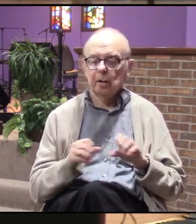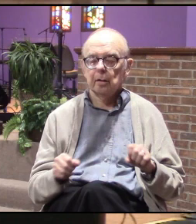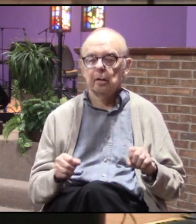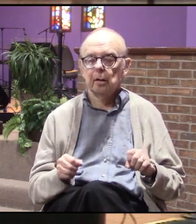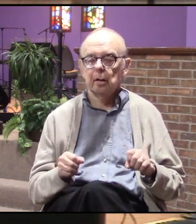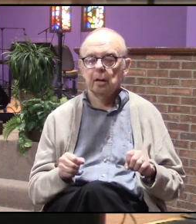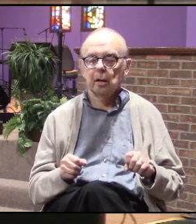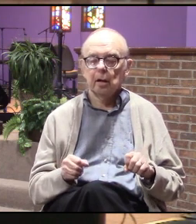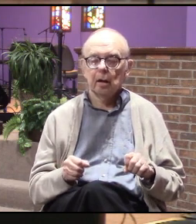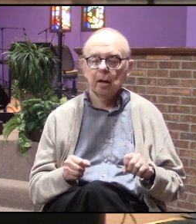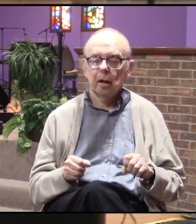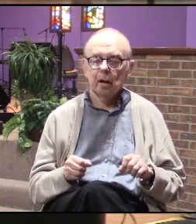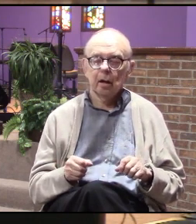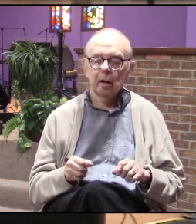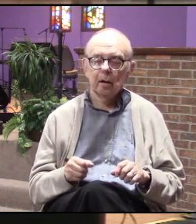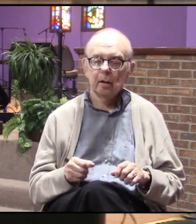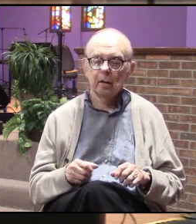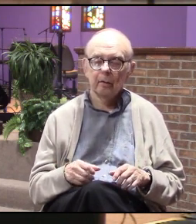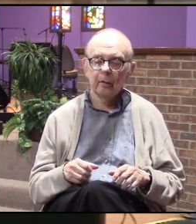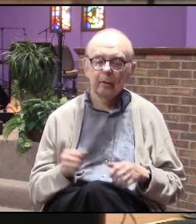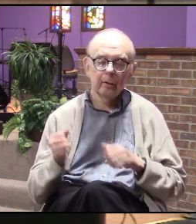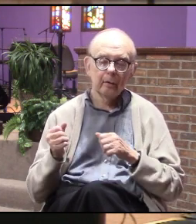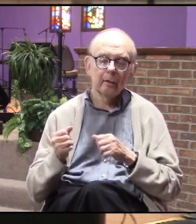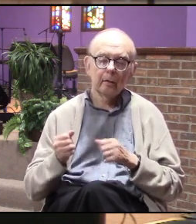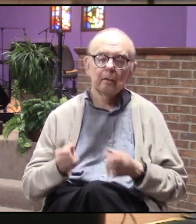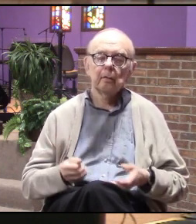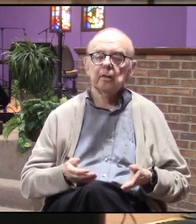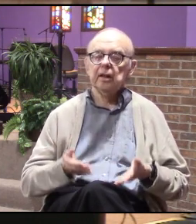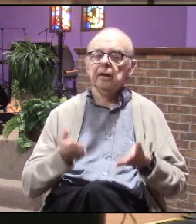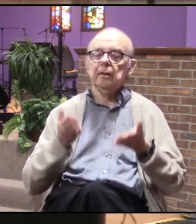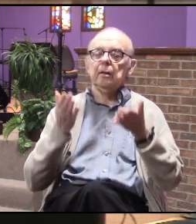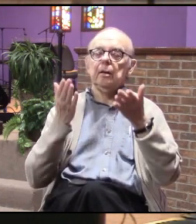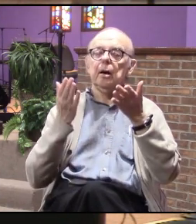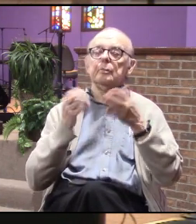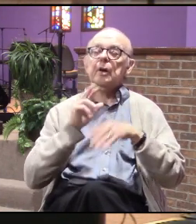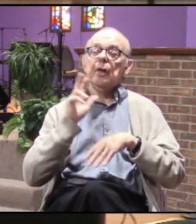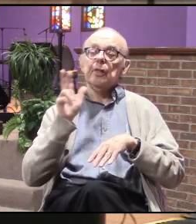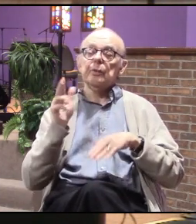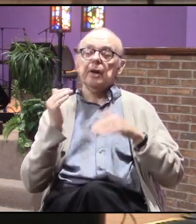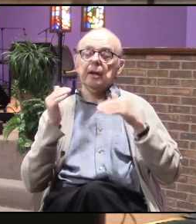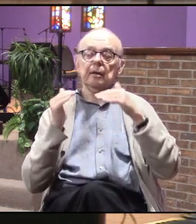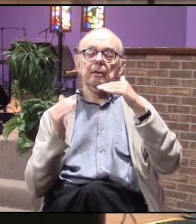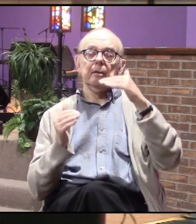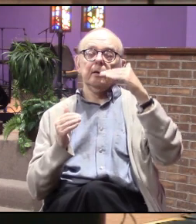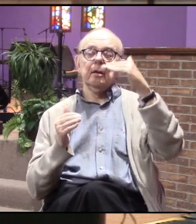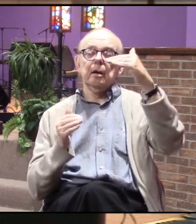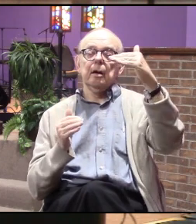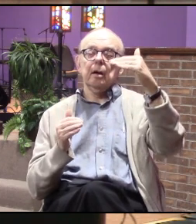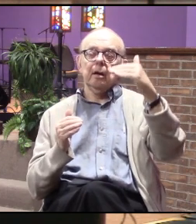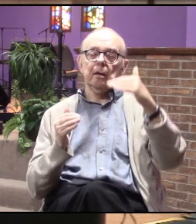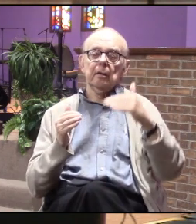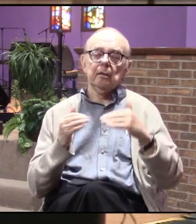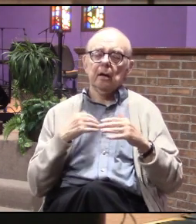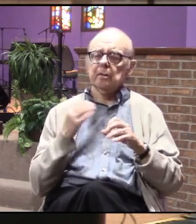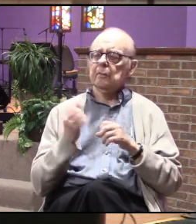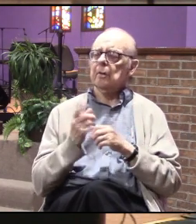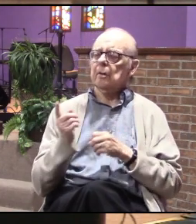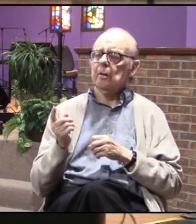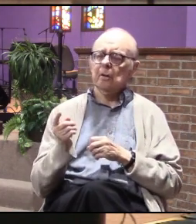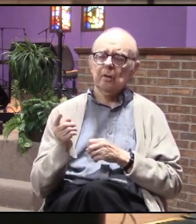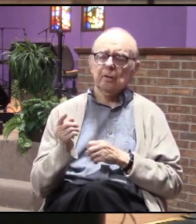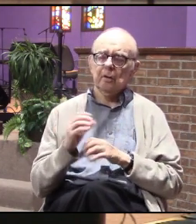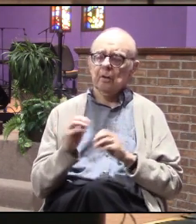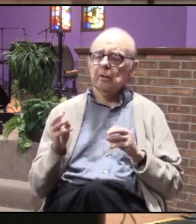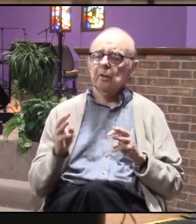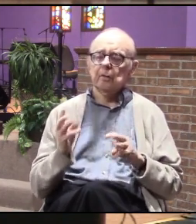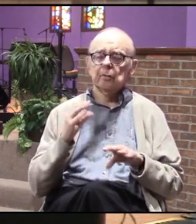rope and we'll tie on the couch and we'll take and lift that thing up 3 stories. Well, I came and got the rope, and then I thought, there ain't